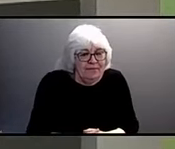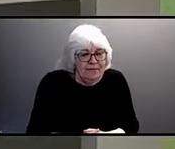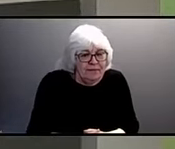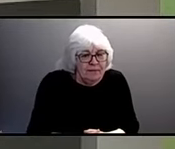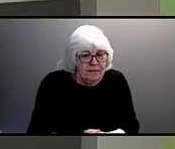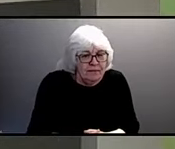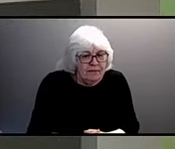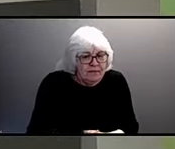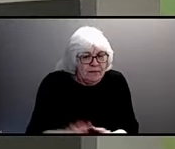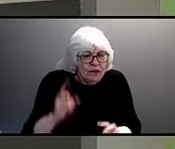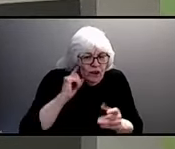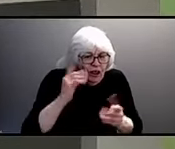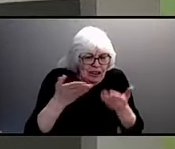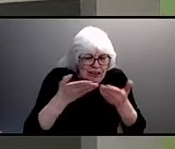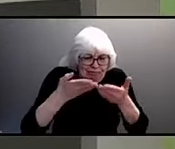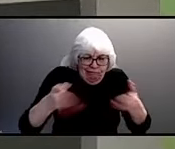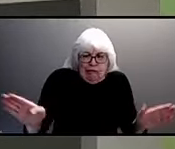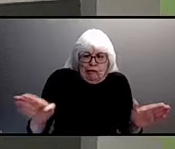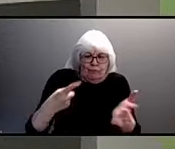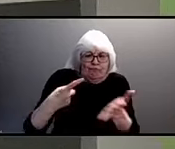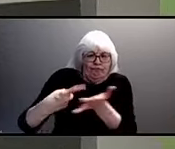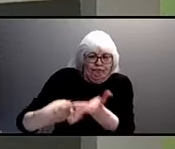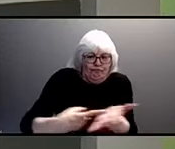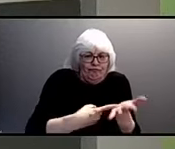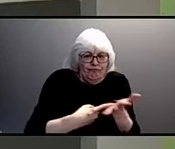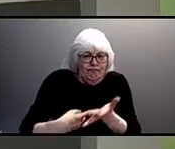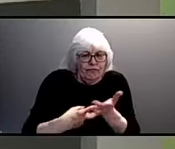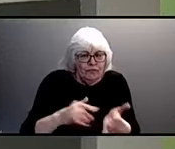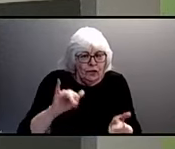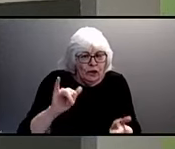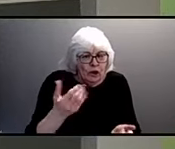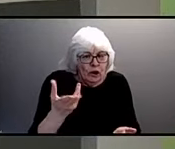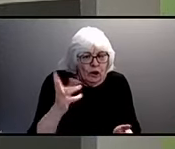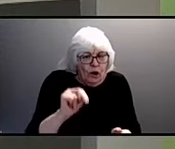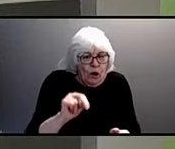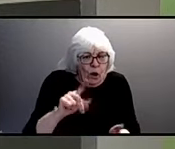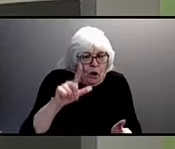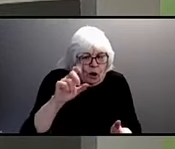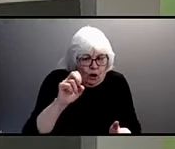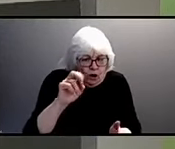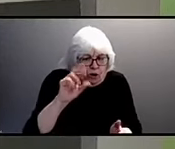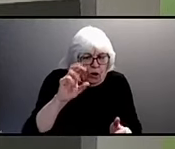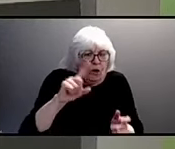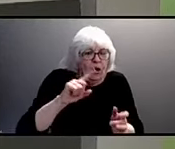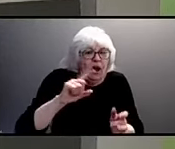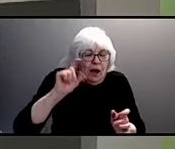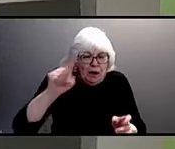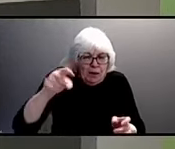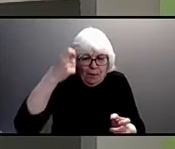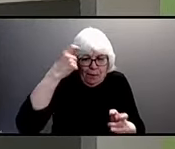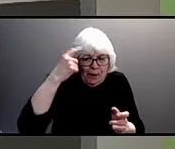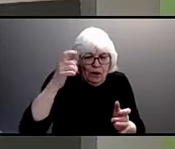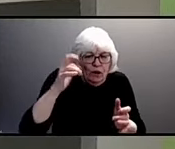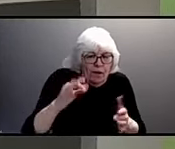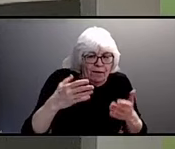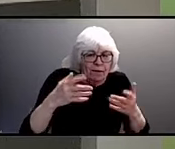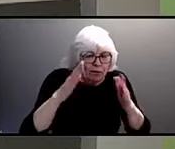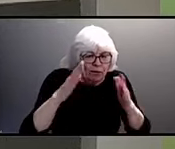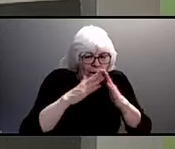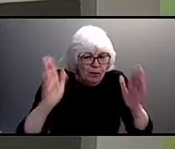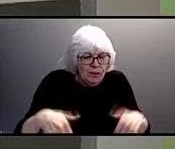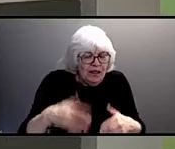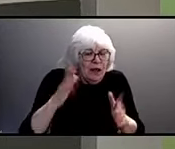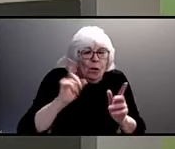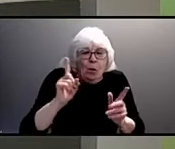with John Lohr, the Minister of Housing, who was up in Ottawa this week on other issues. But I don't know the specifics of it. We'll certainly play a